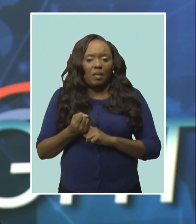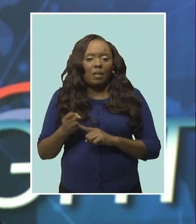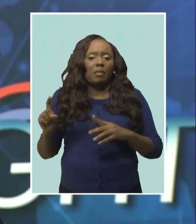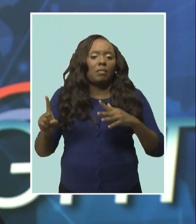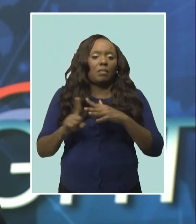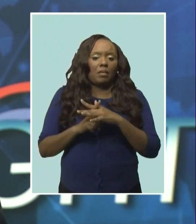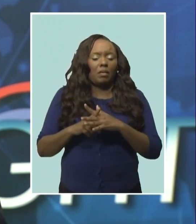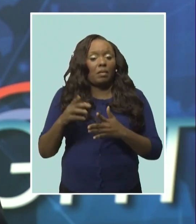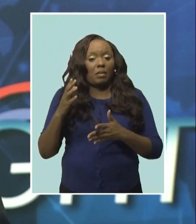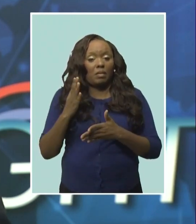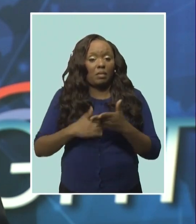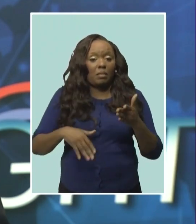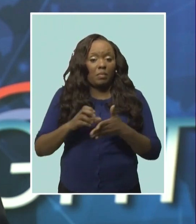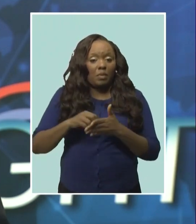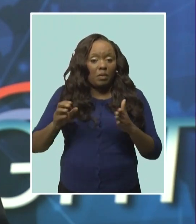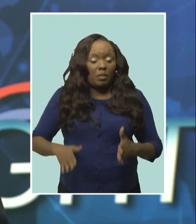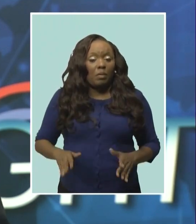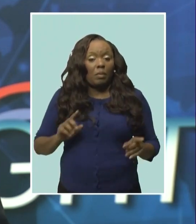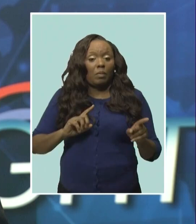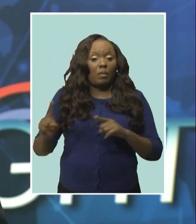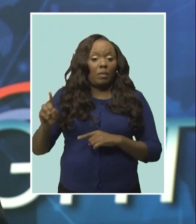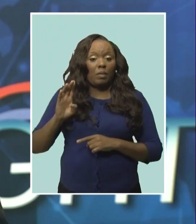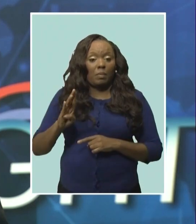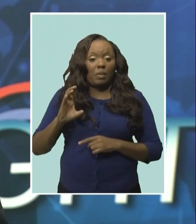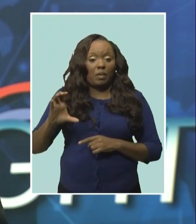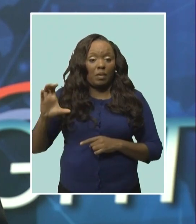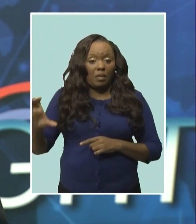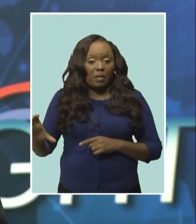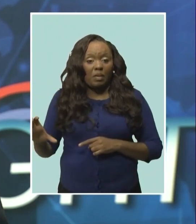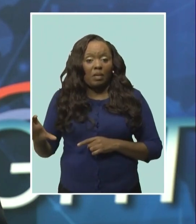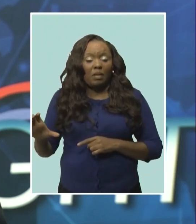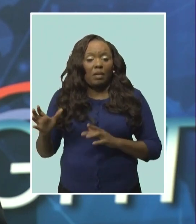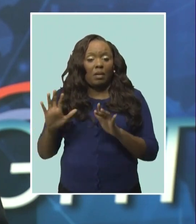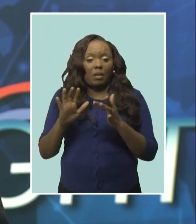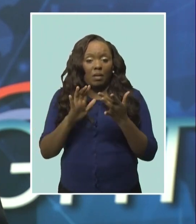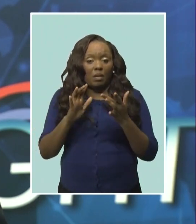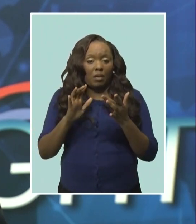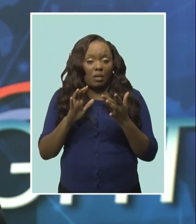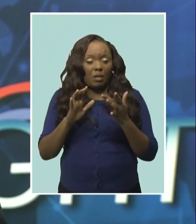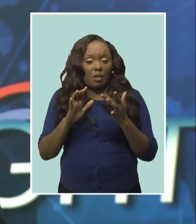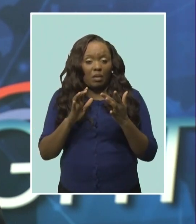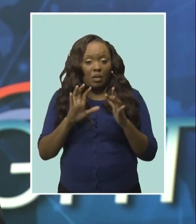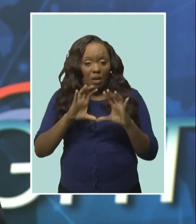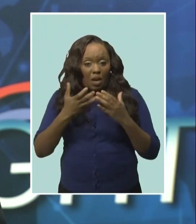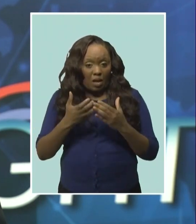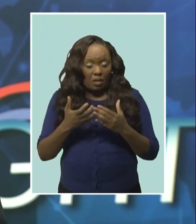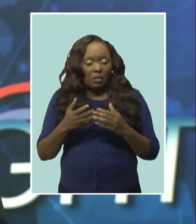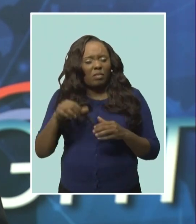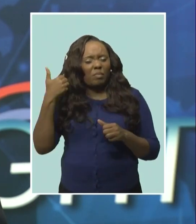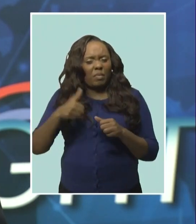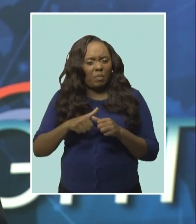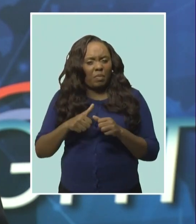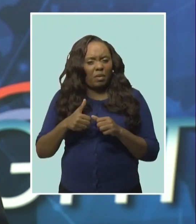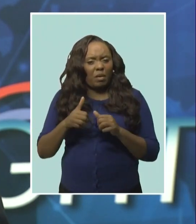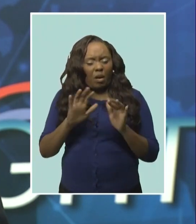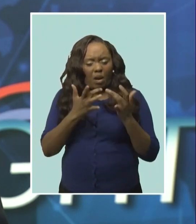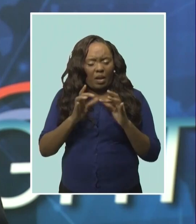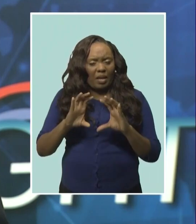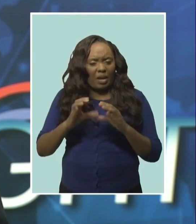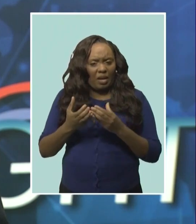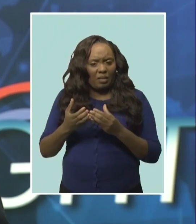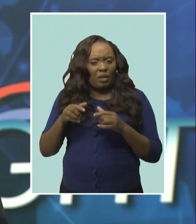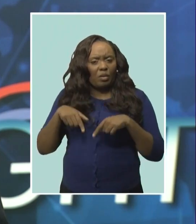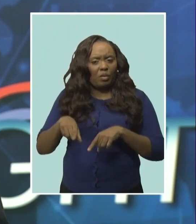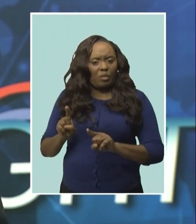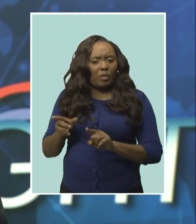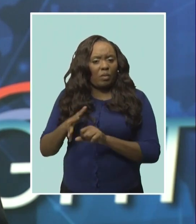the situation arose for some students who attended the BCC after completing classes online during the pandemic. The college also